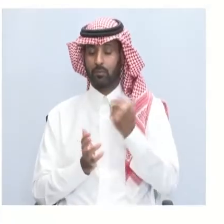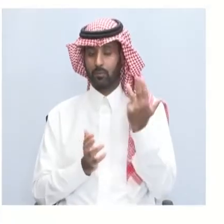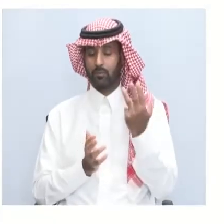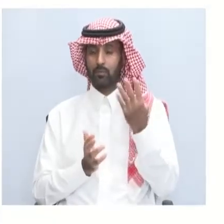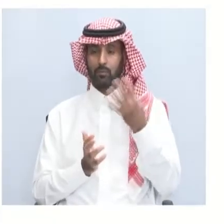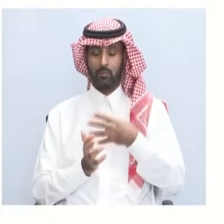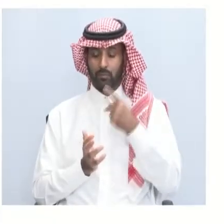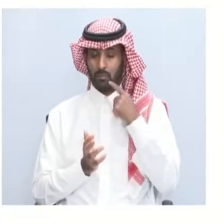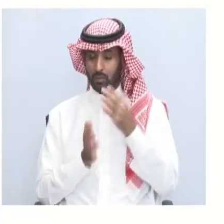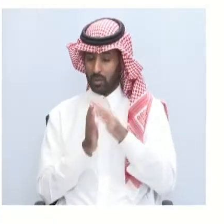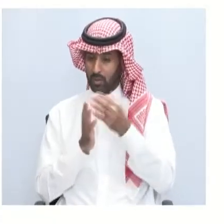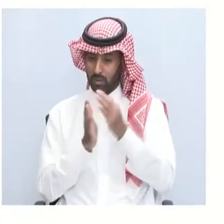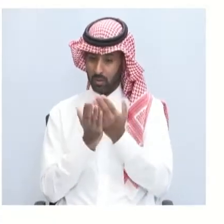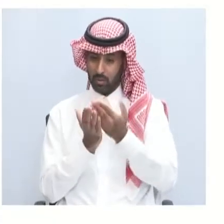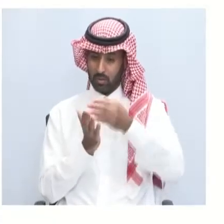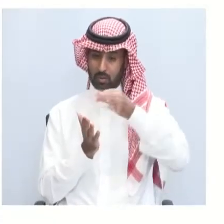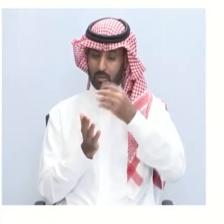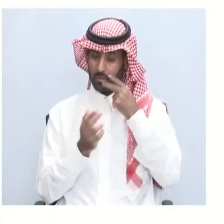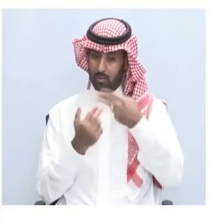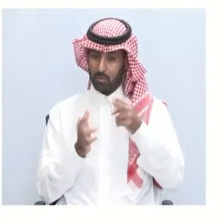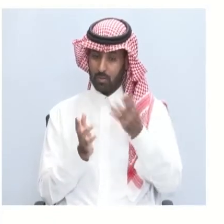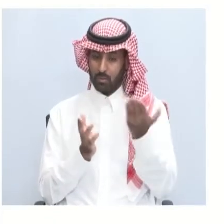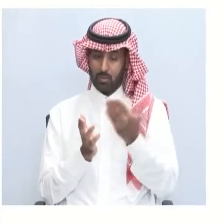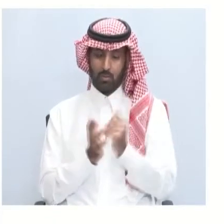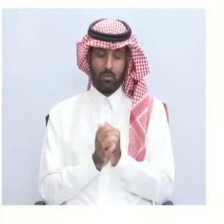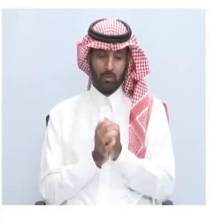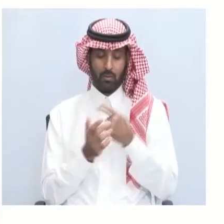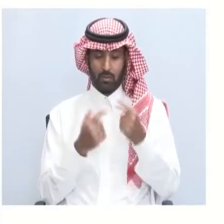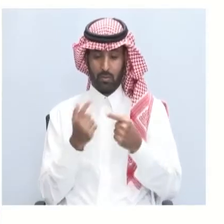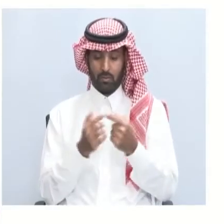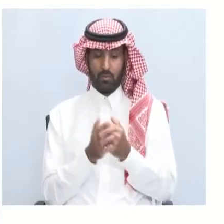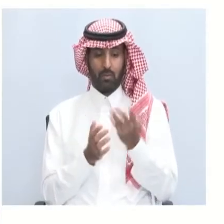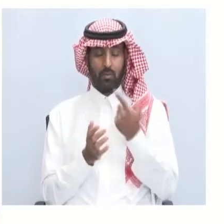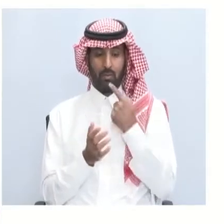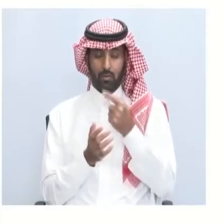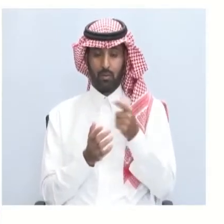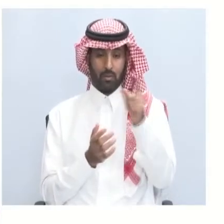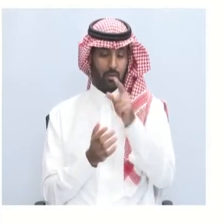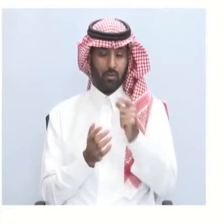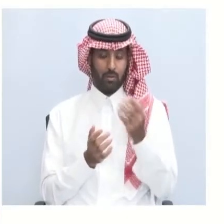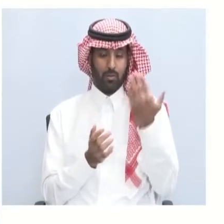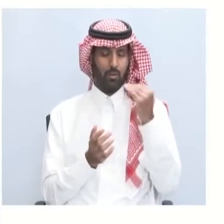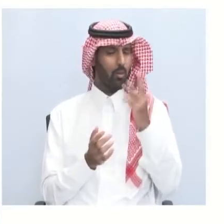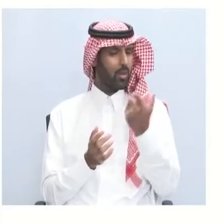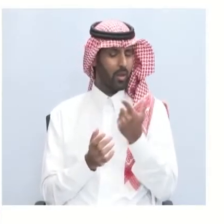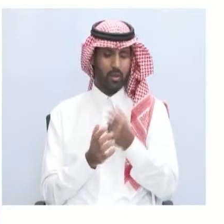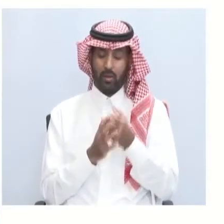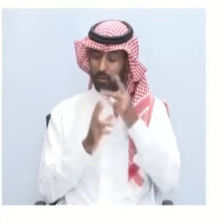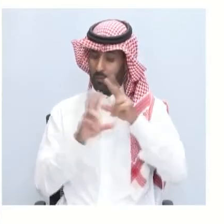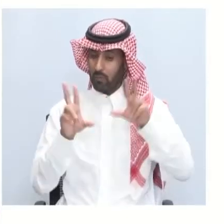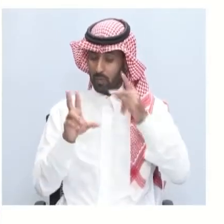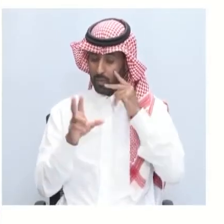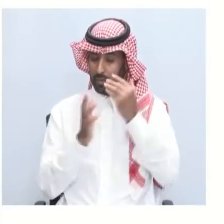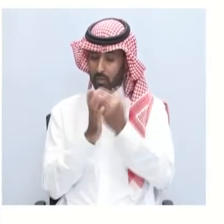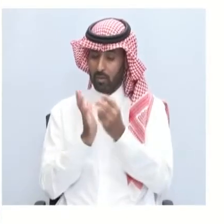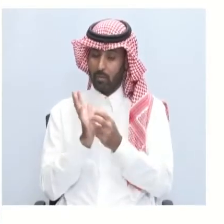revise what we previously took at the beginning of the unit. If you remember, we asked these questions. What kind of television